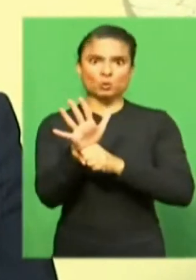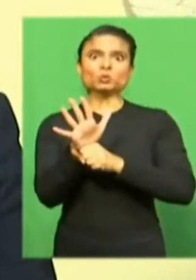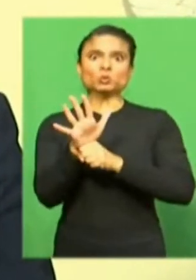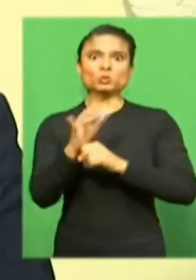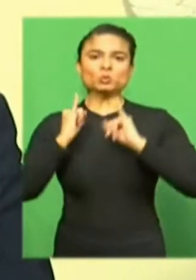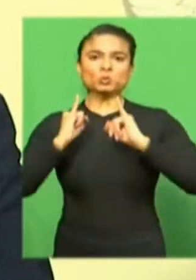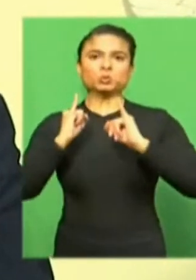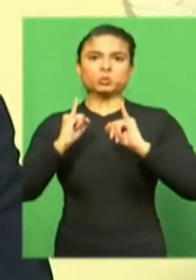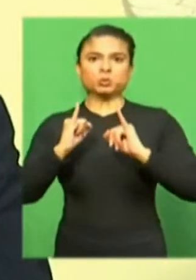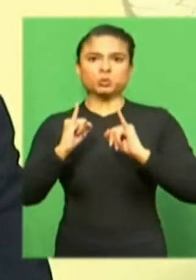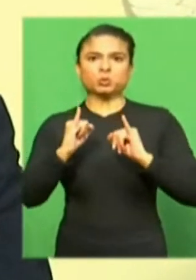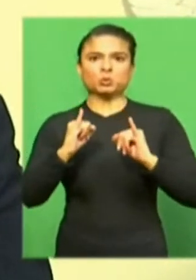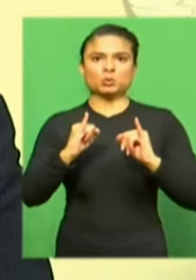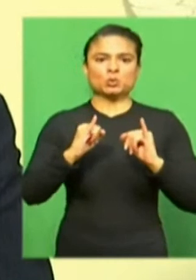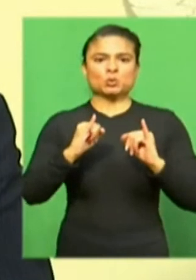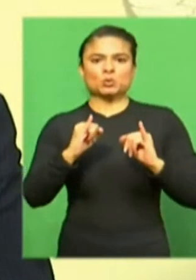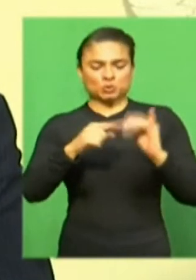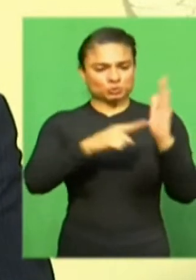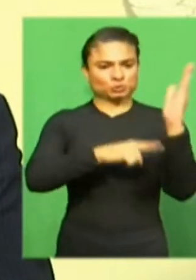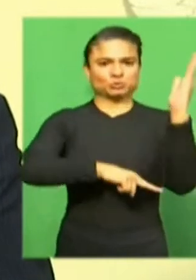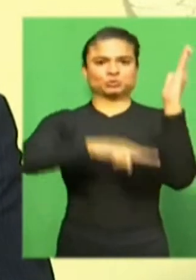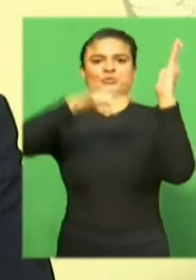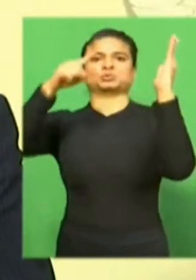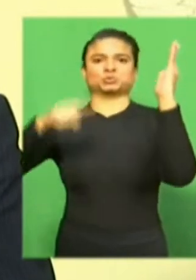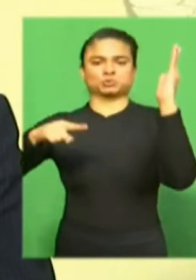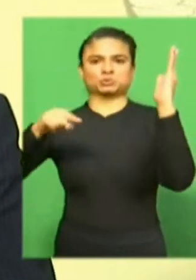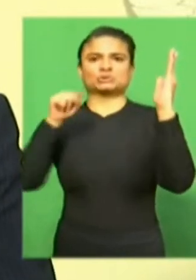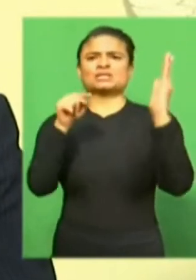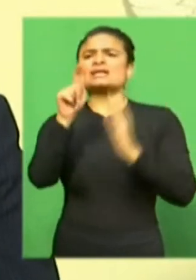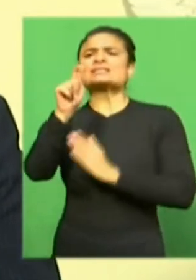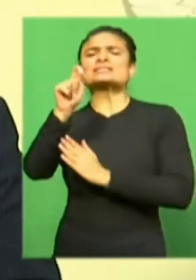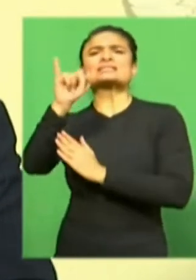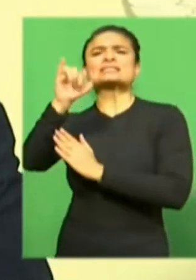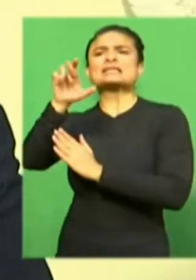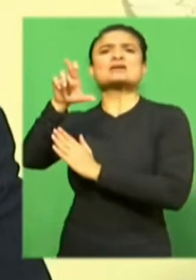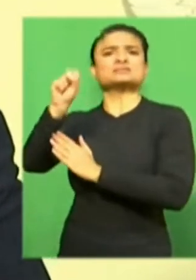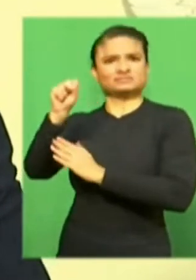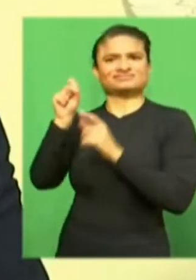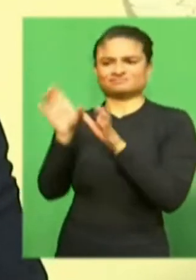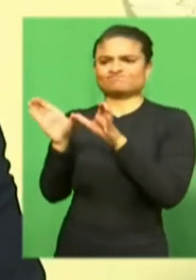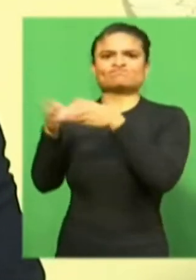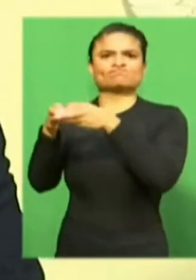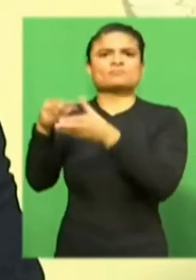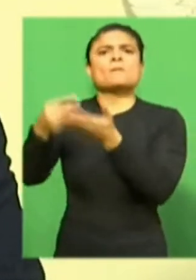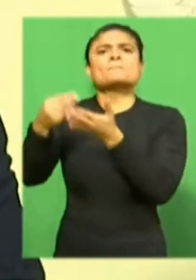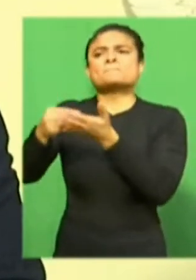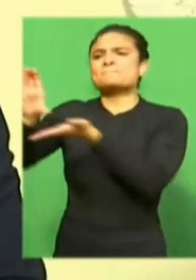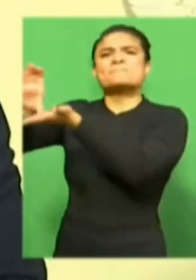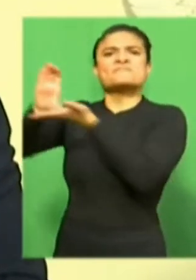were affected by Alert Level 4 restrictions during the past 28 days.